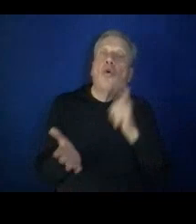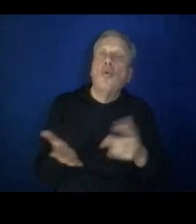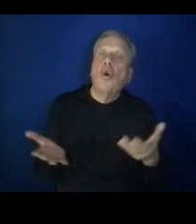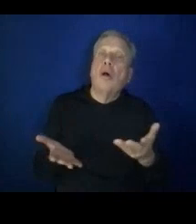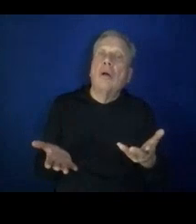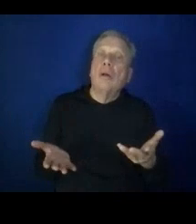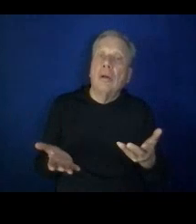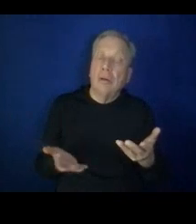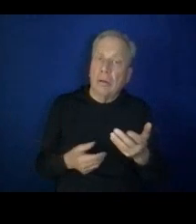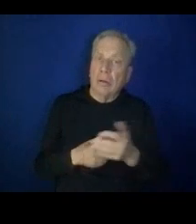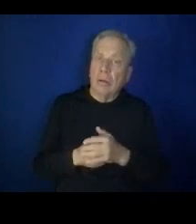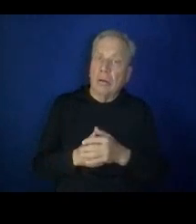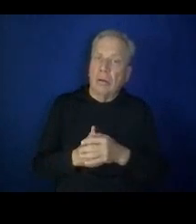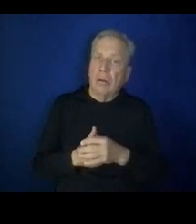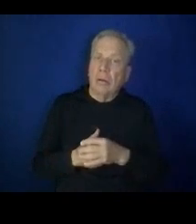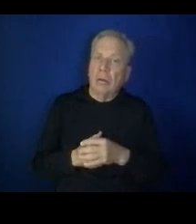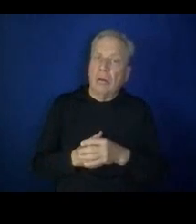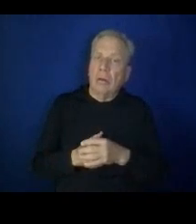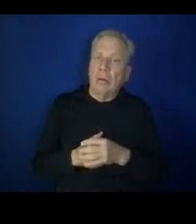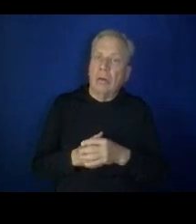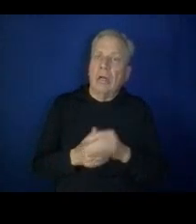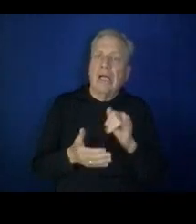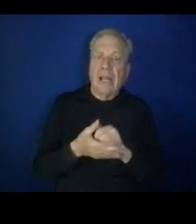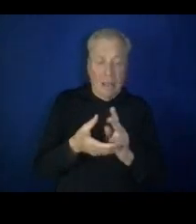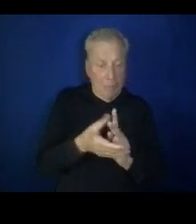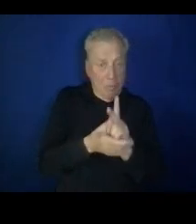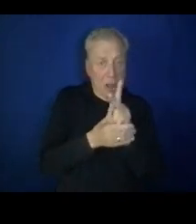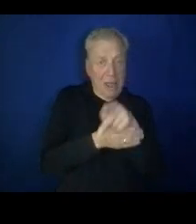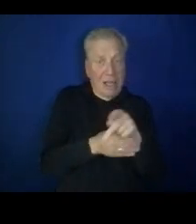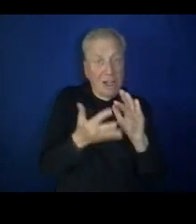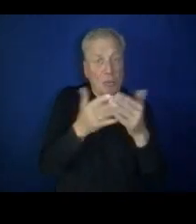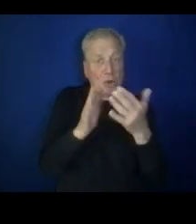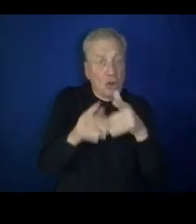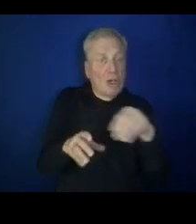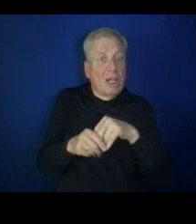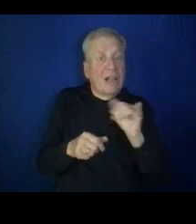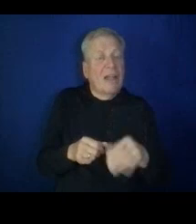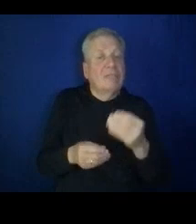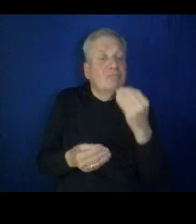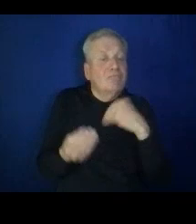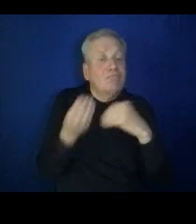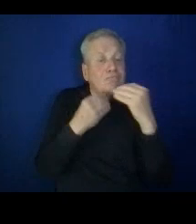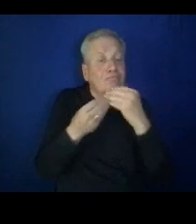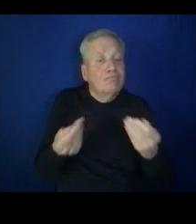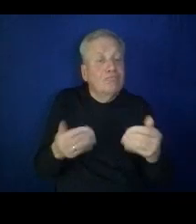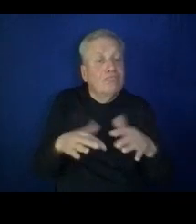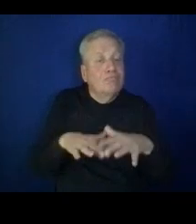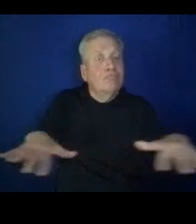that the plant communities in these grazing lawns are changing quickly.